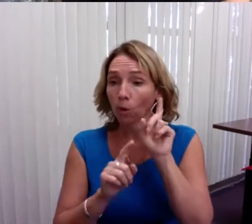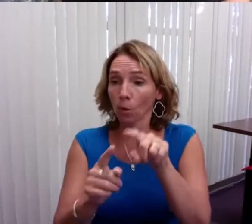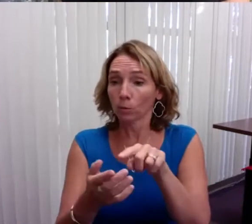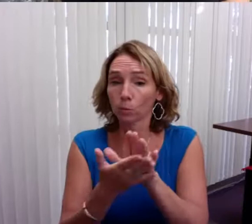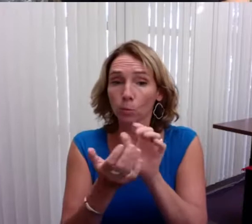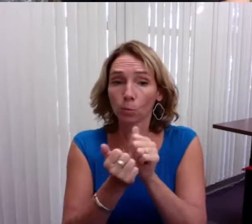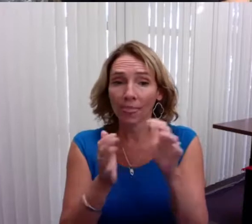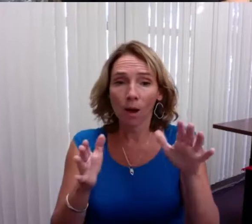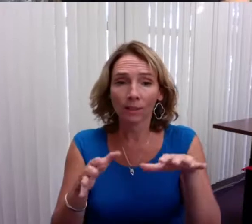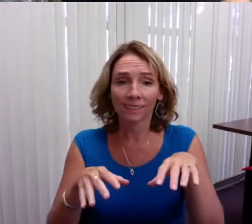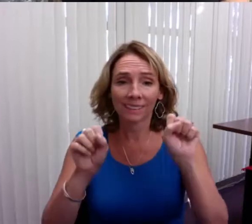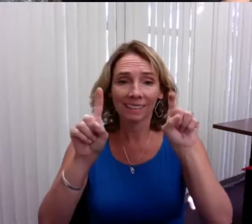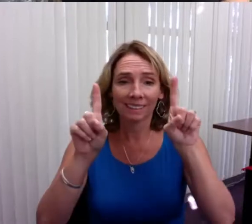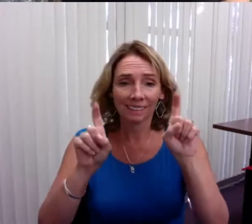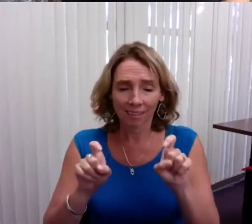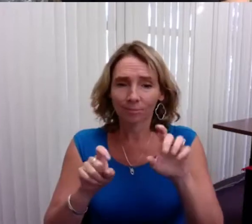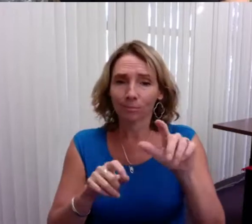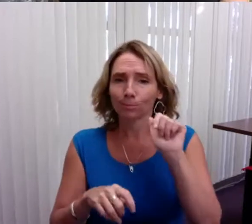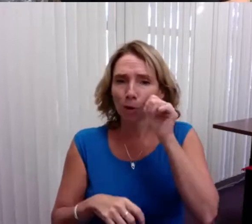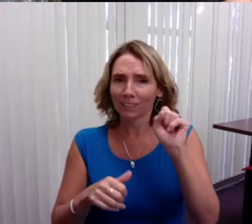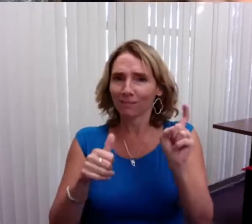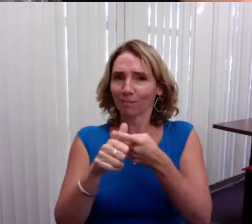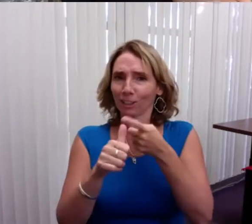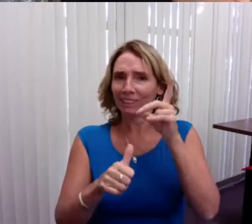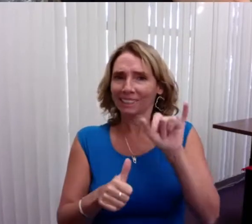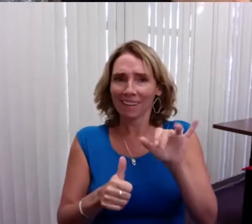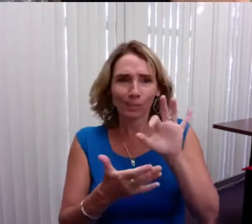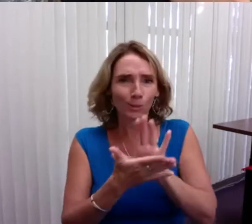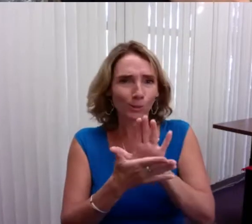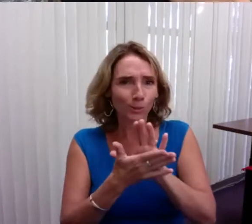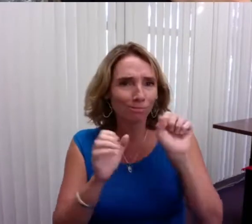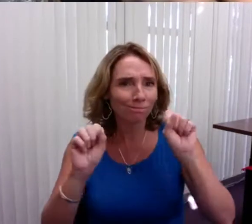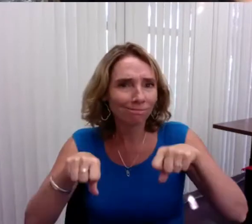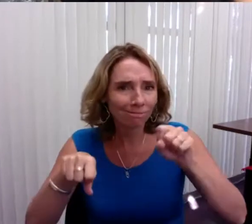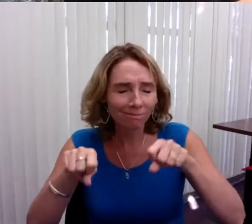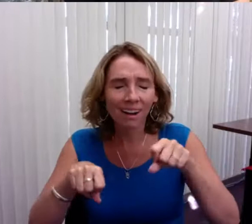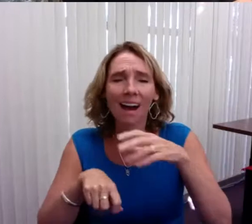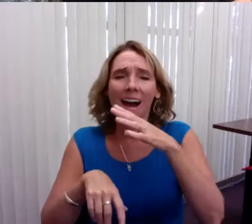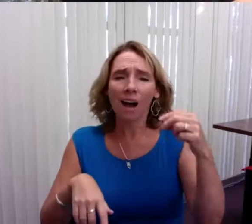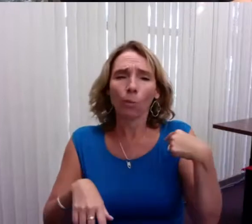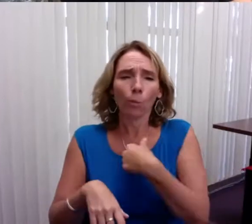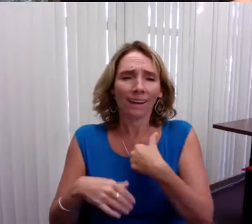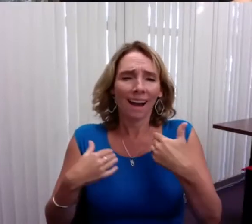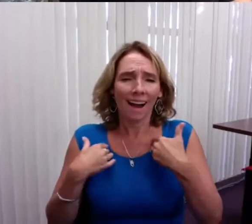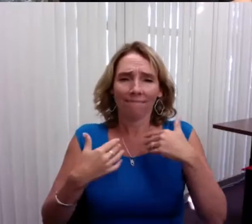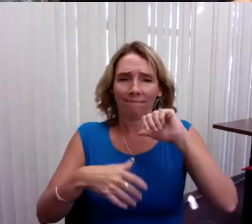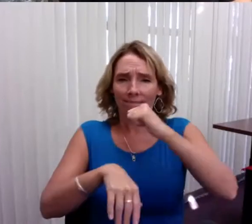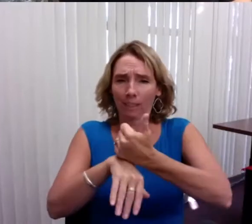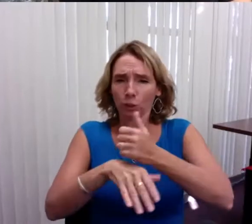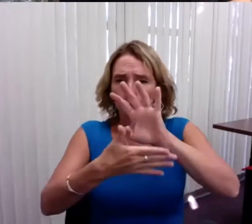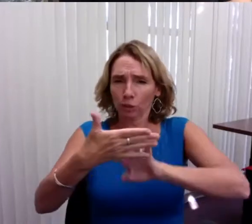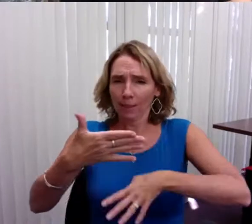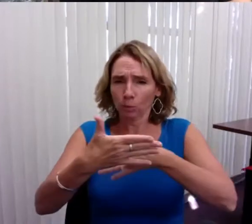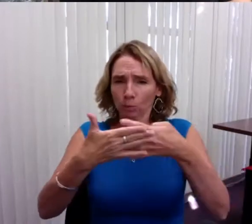So there's a question regarding tomorrow. Will they go to school without taking the test? Tomorrow's our first day of school. And